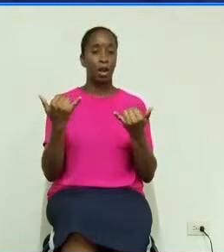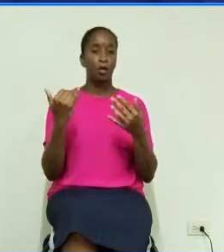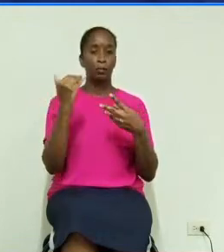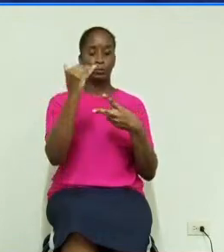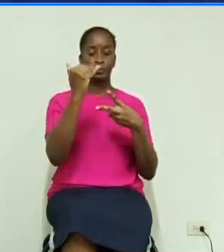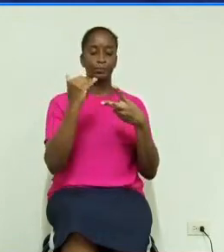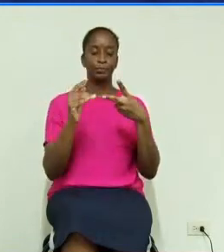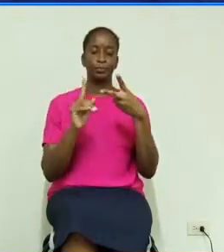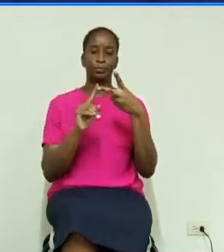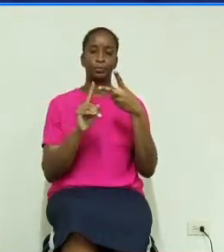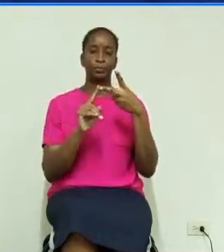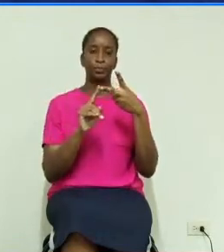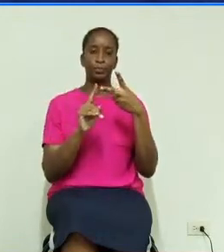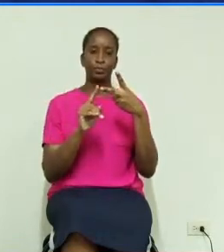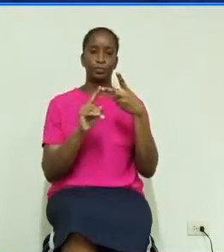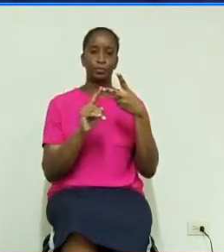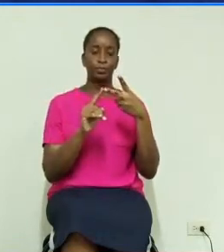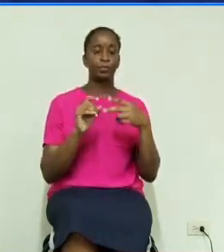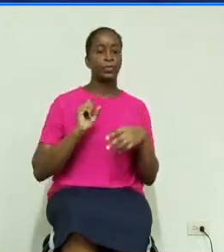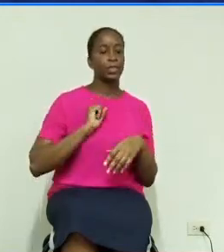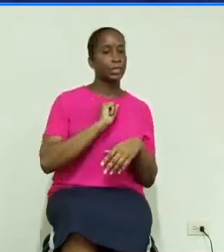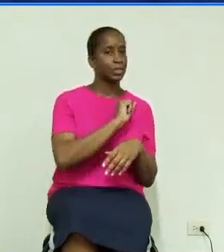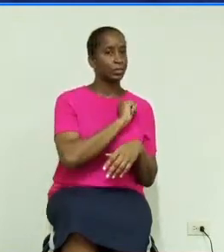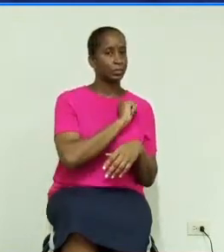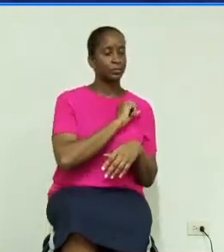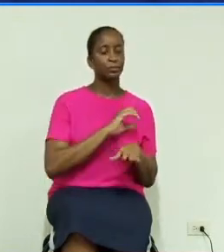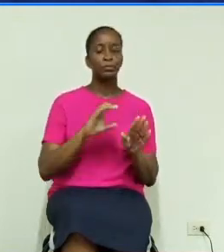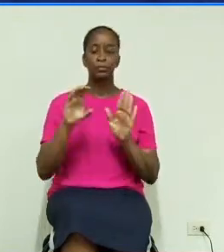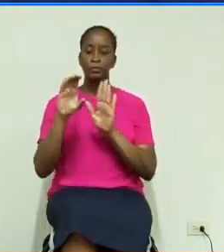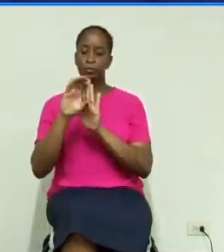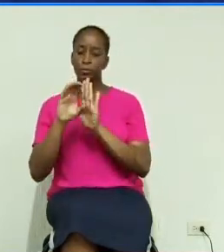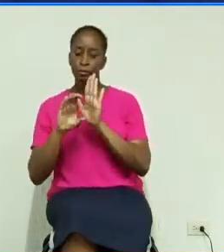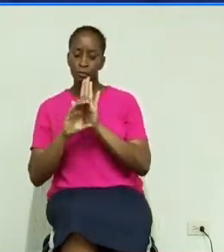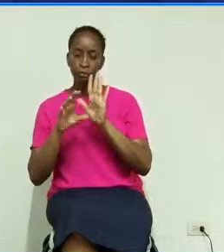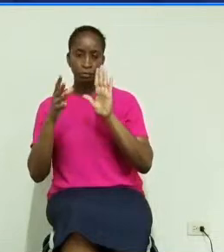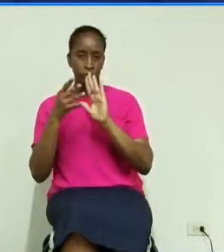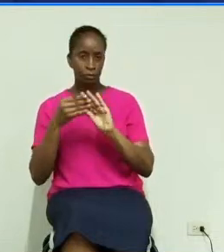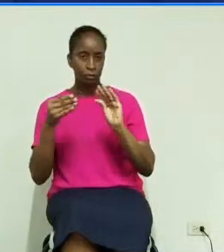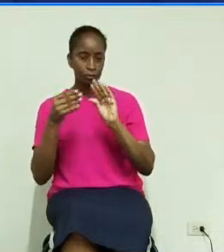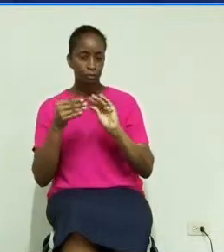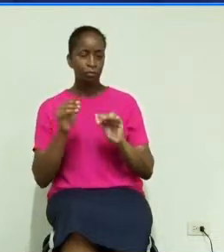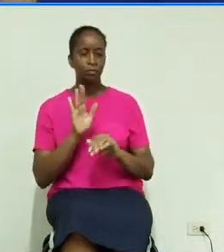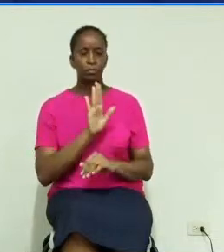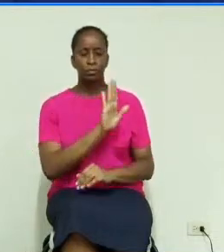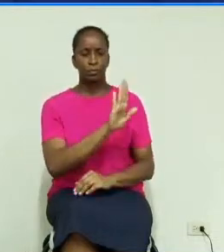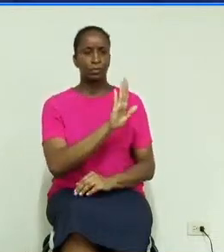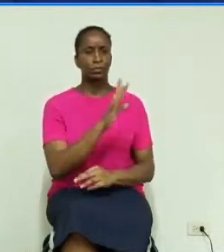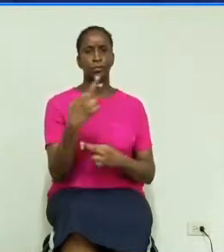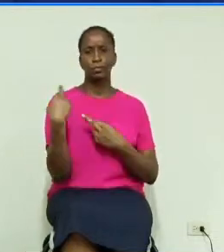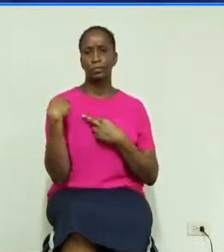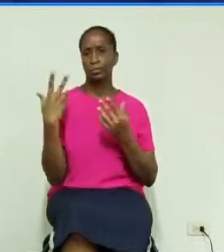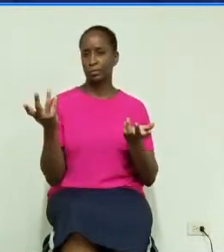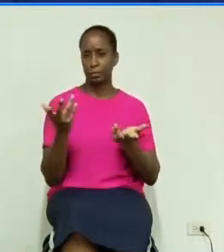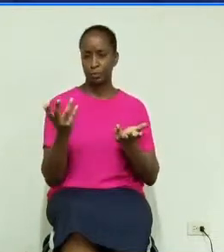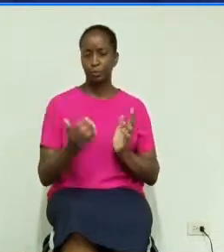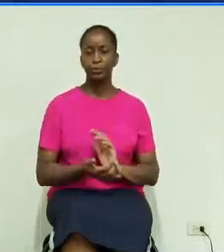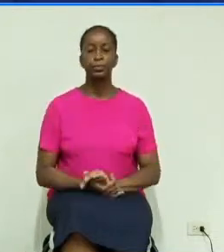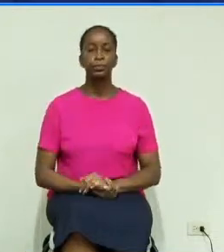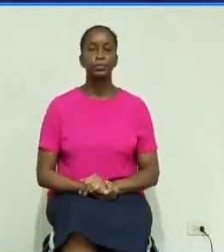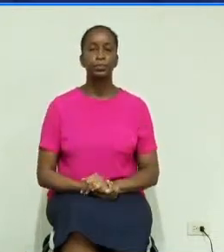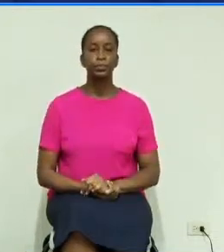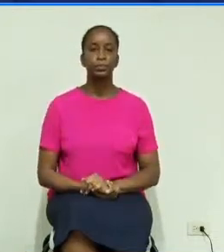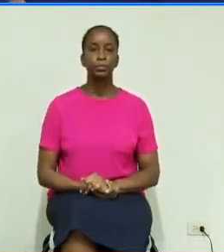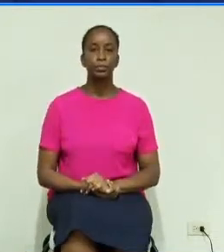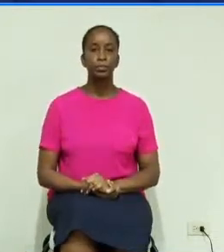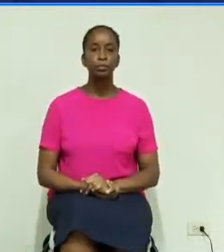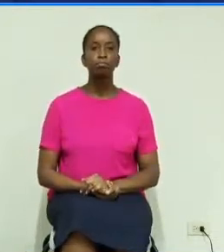role of Senate, I'm thinking about it in terms of composition and purpose, right? So as it stands now, we heard that we have